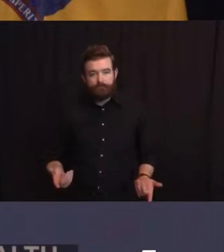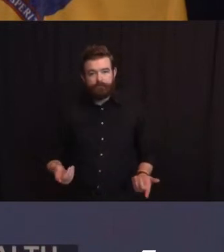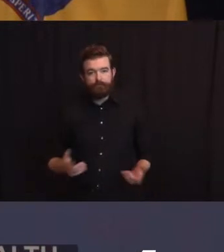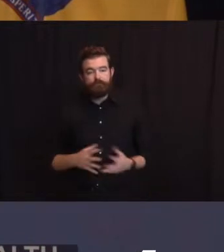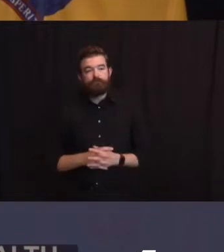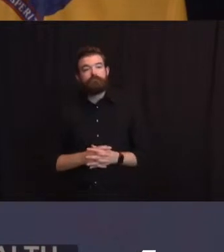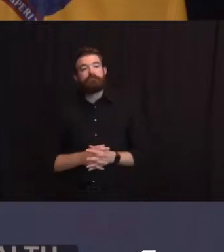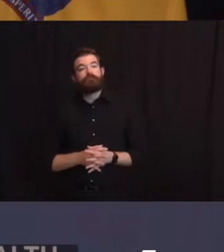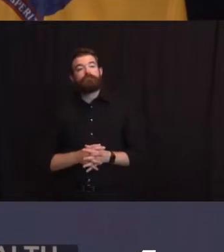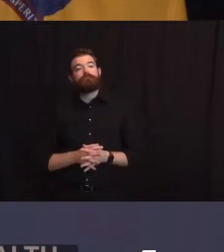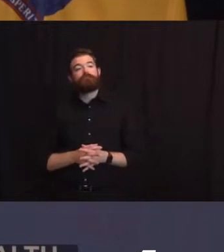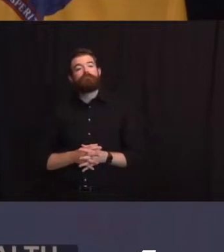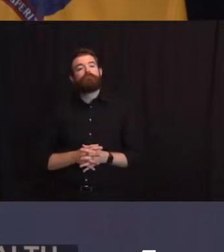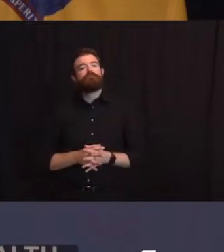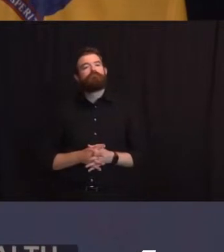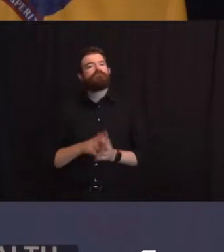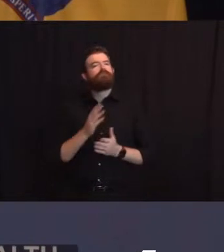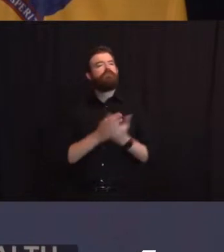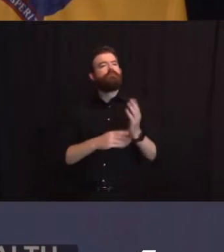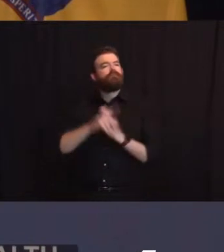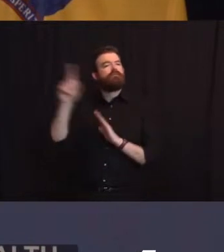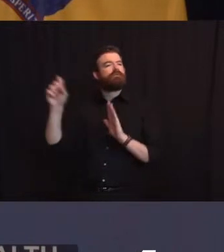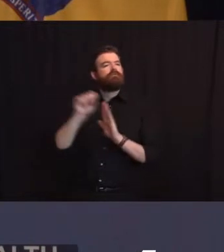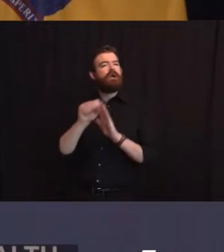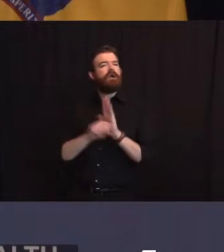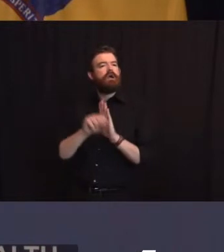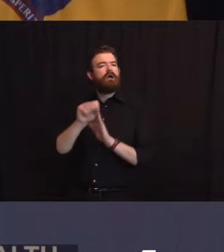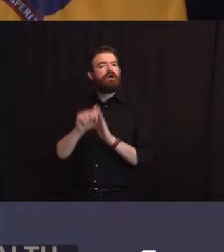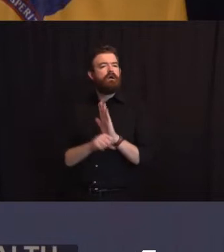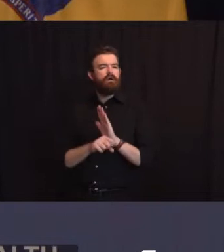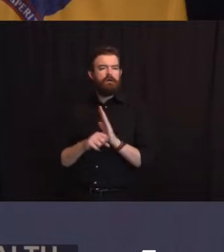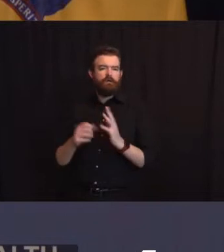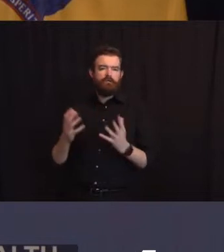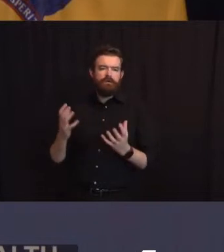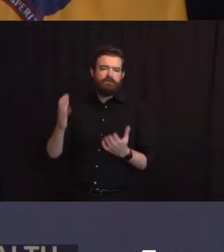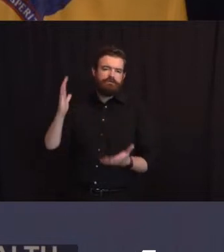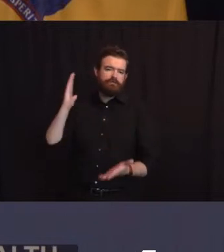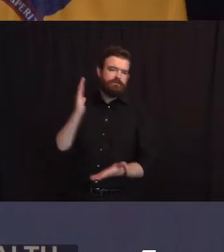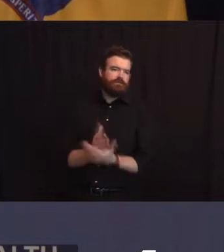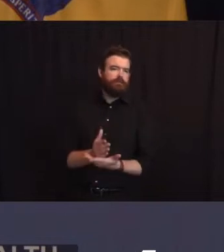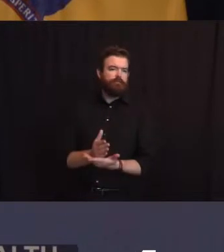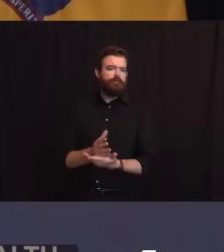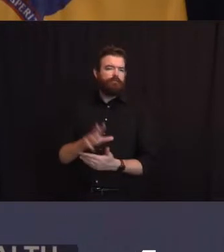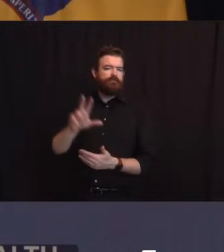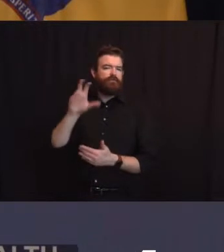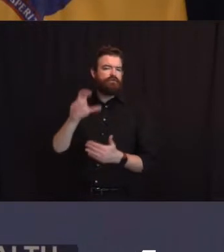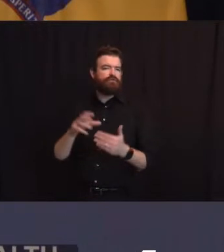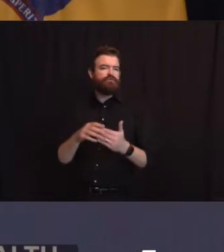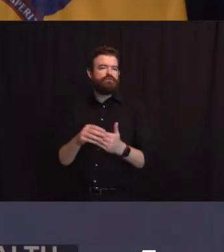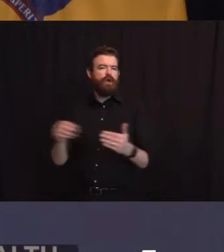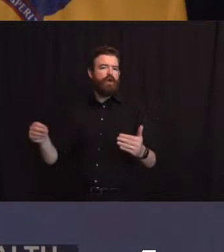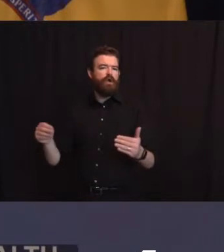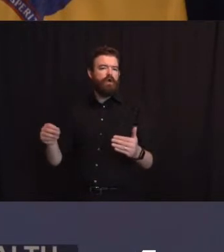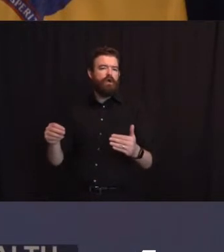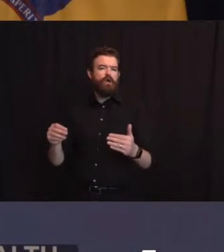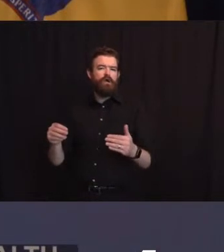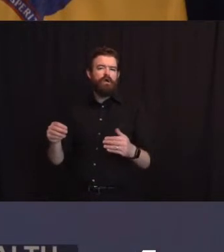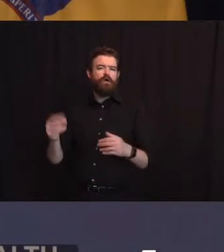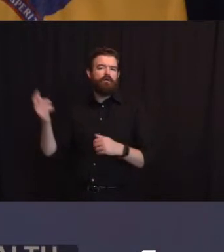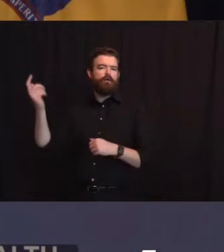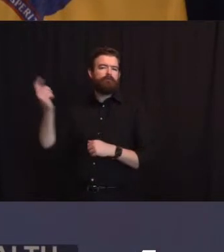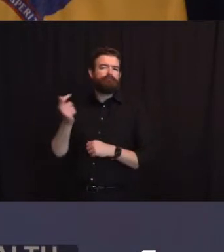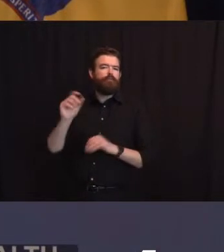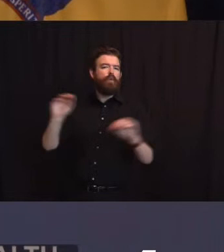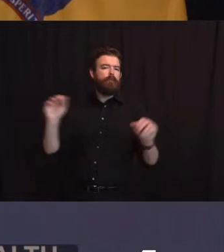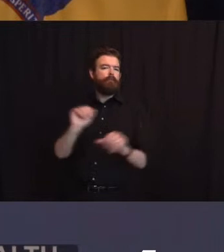supplemental unemployment benefit from the federal government, saying that that's an impediment to people getting hired.